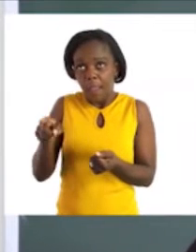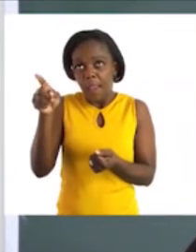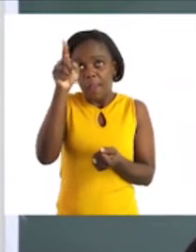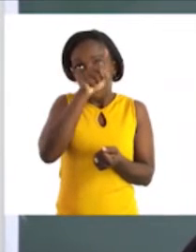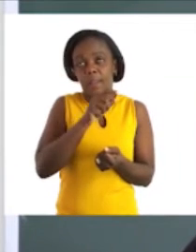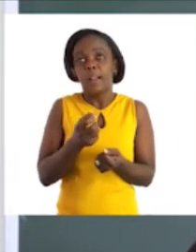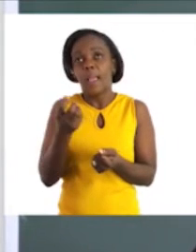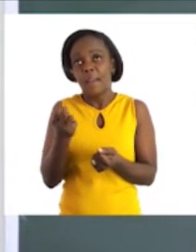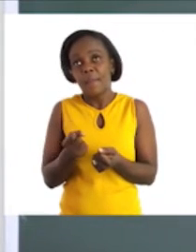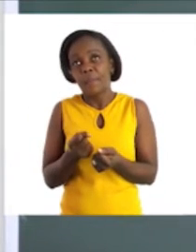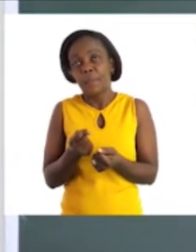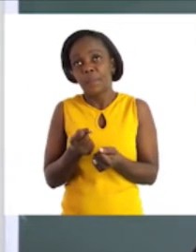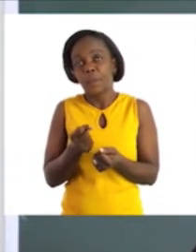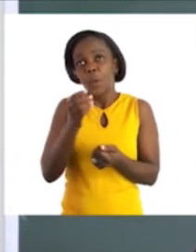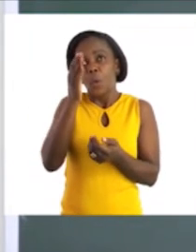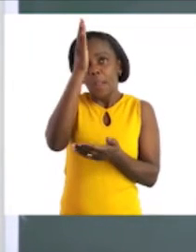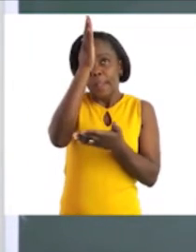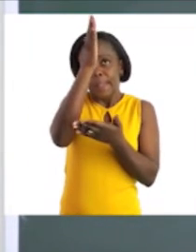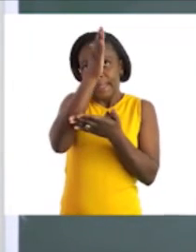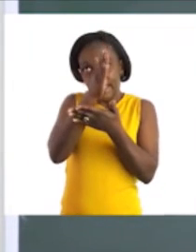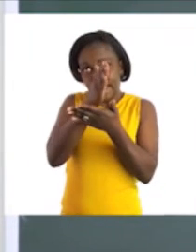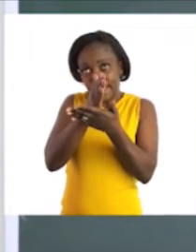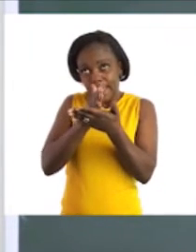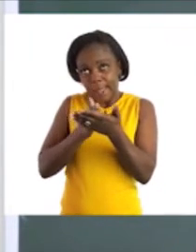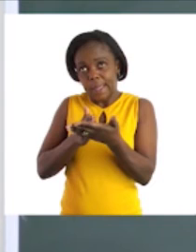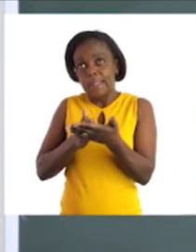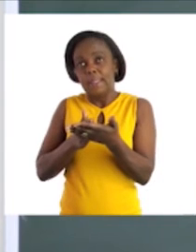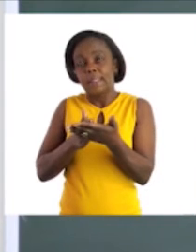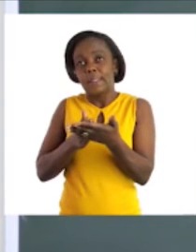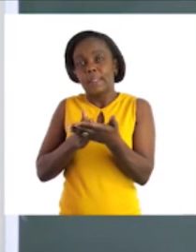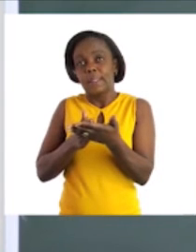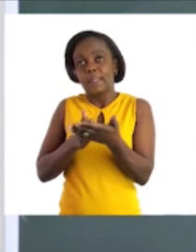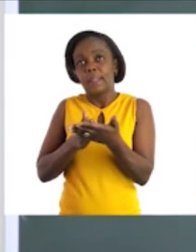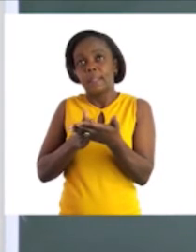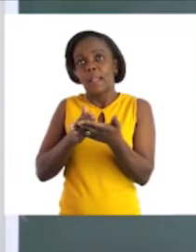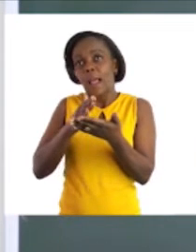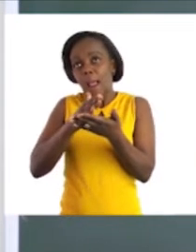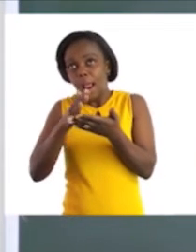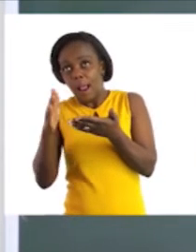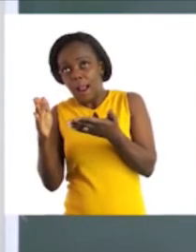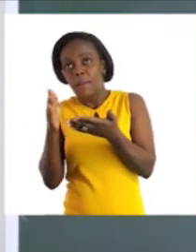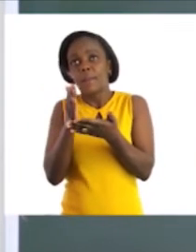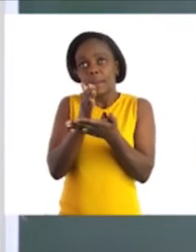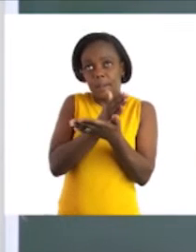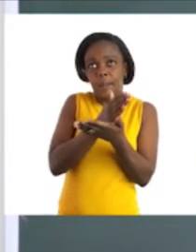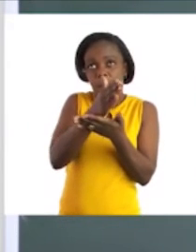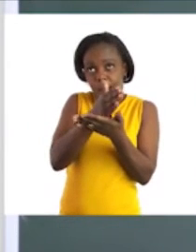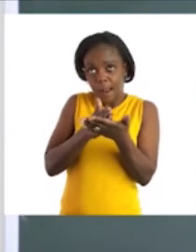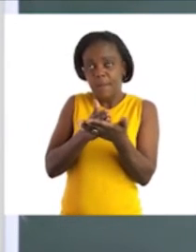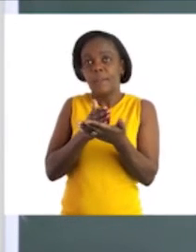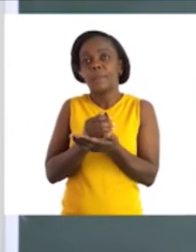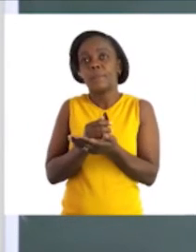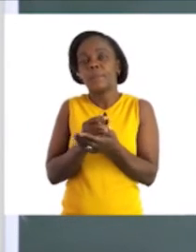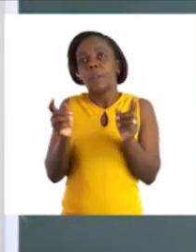complete circle. When we cut this circle on the middle here, this will be a half and that will be a half. Therefore, when